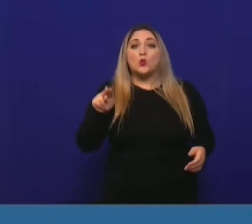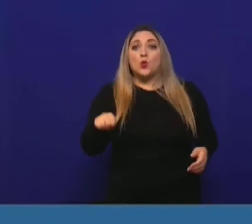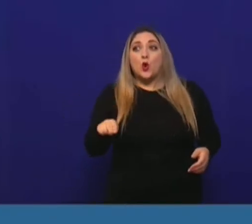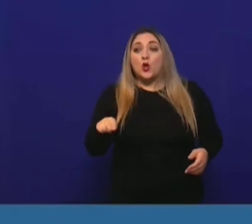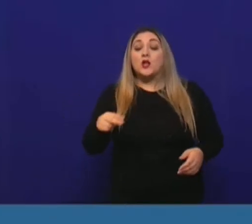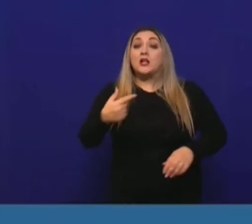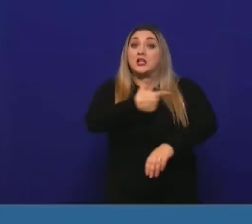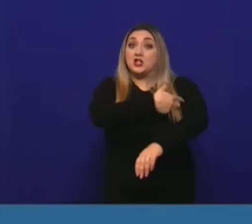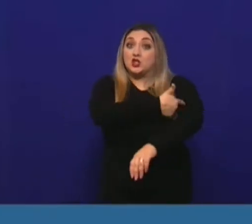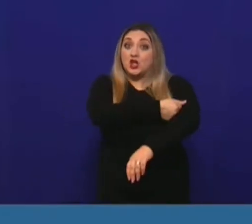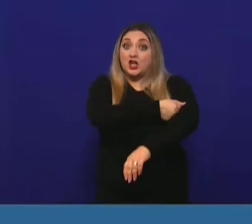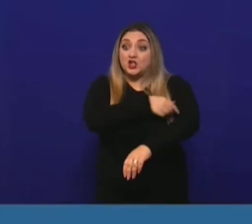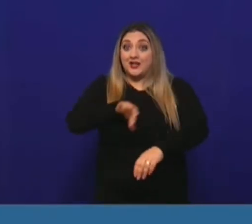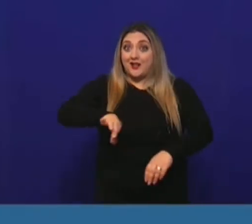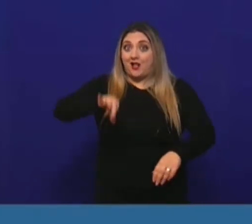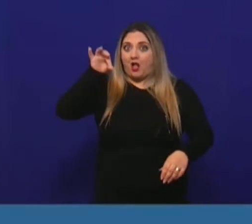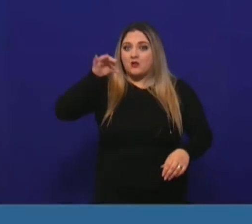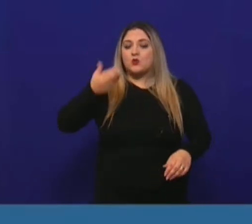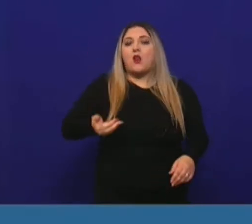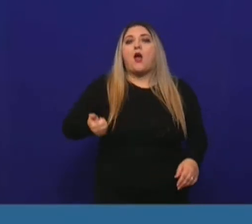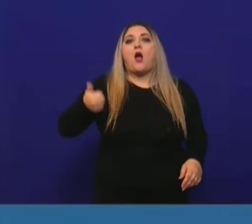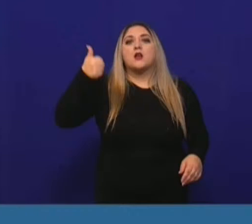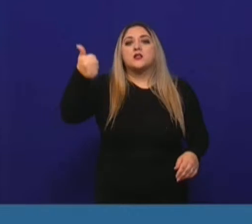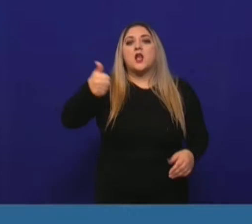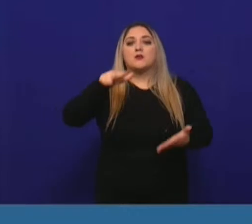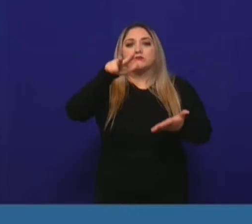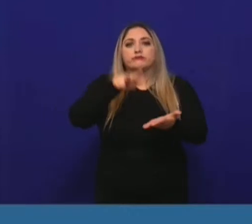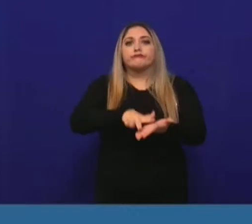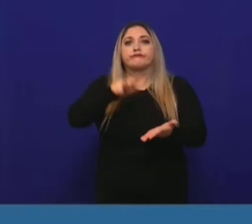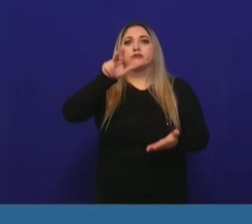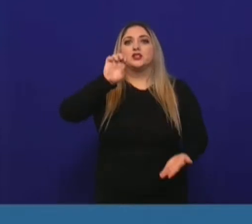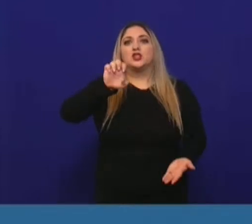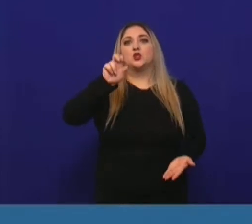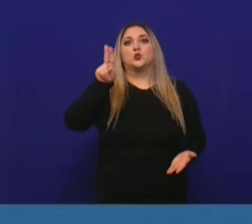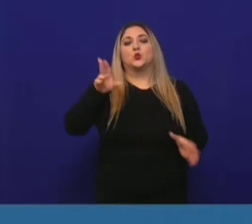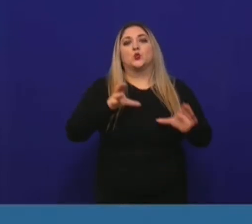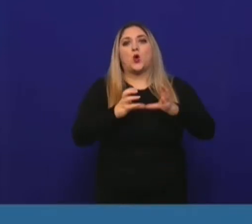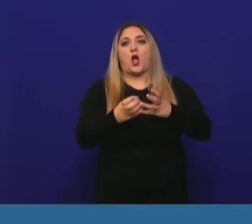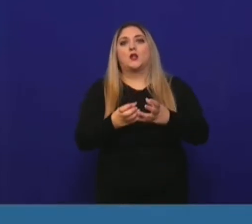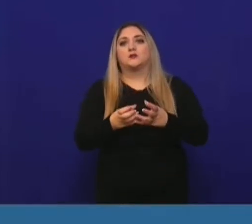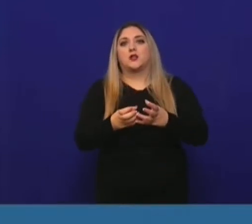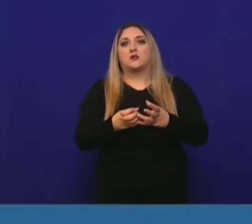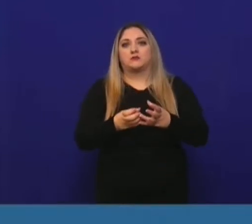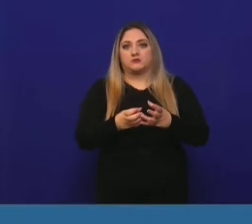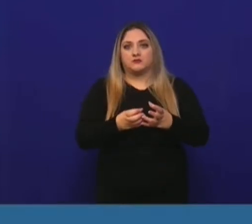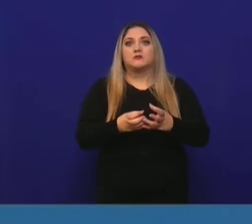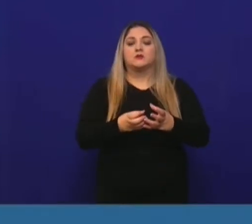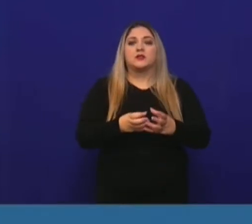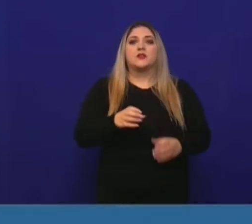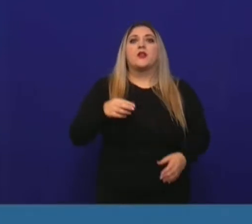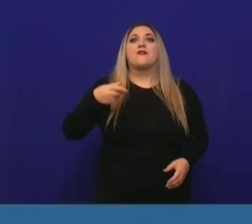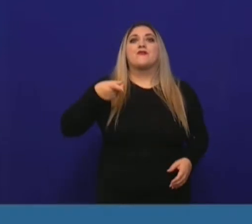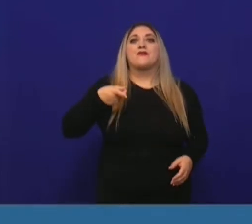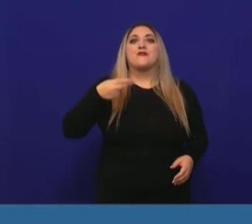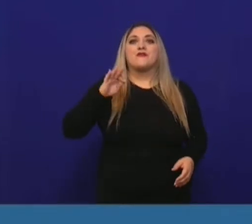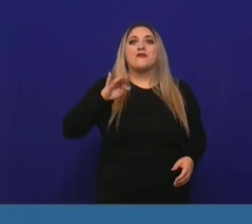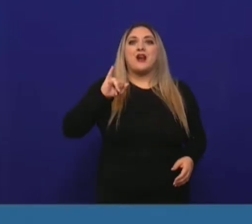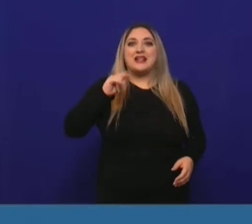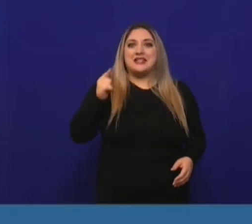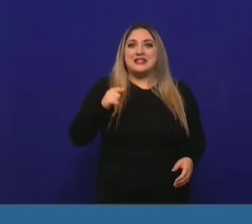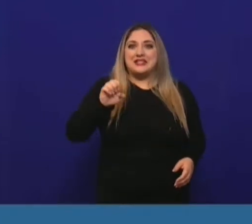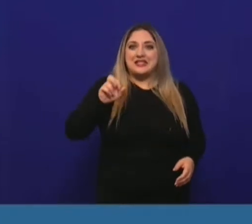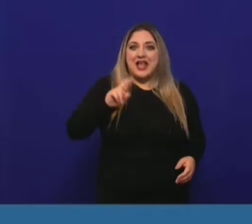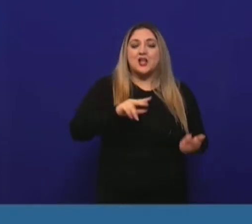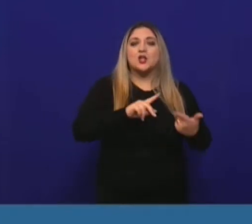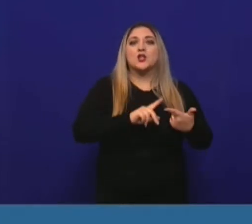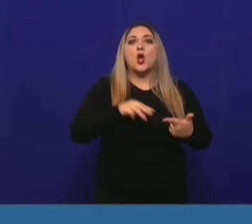huma approvati mill-European Medicines Agency, ġifieri qed jiġuna tilqim kemm minn tal-Pfizer kif ukoll tal-Moderna u